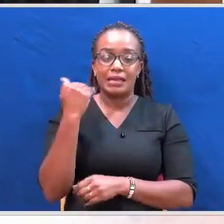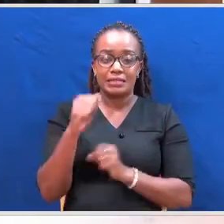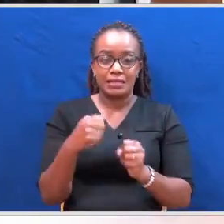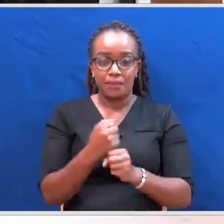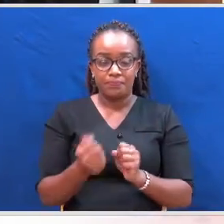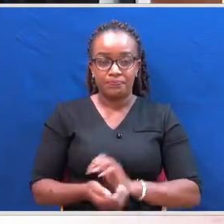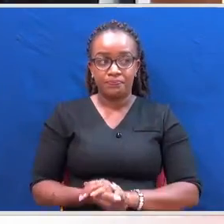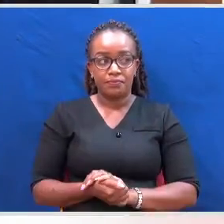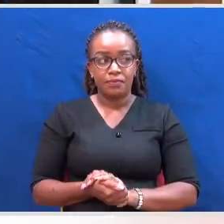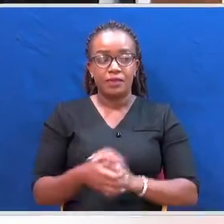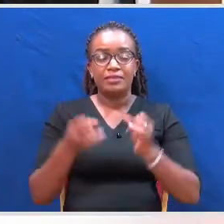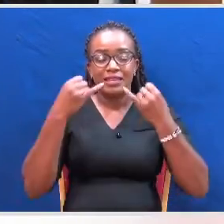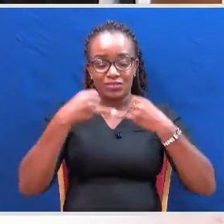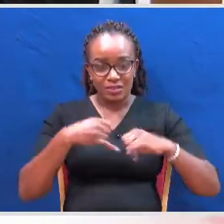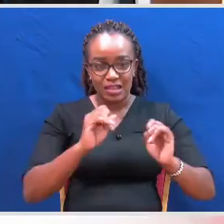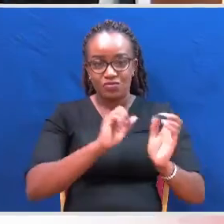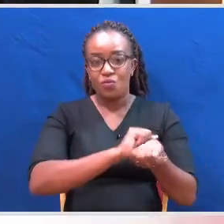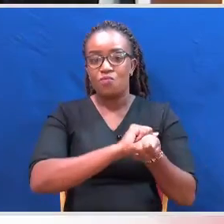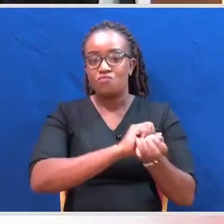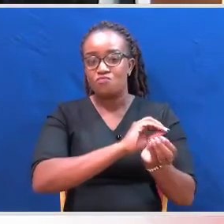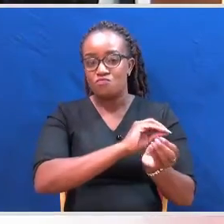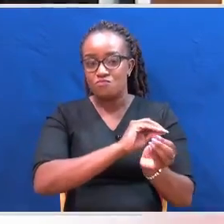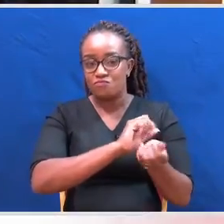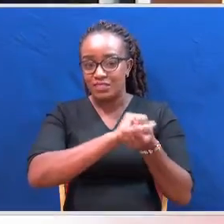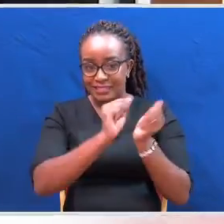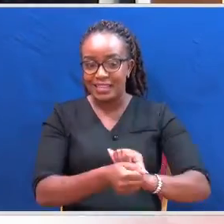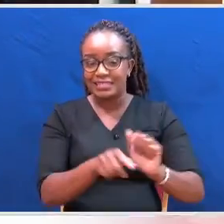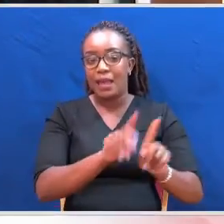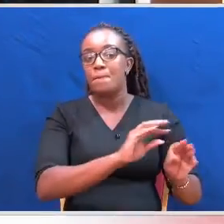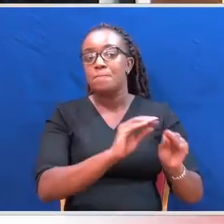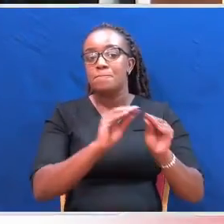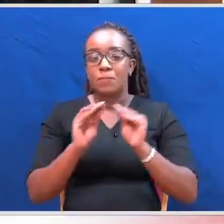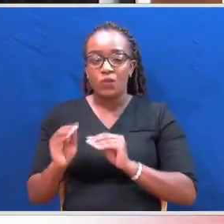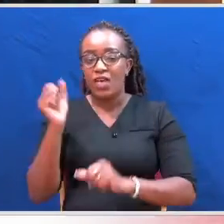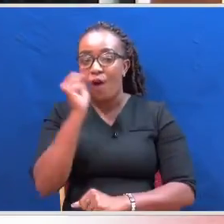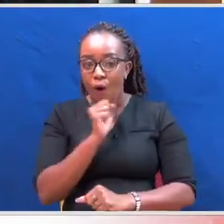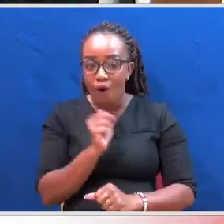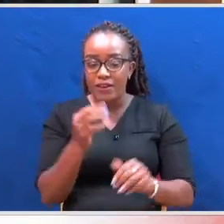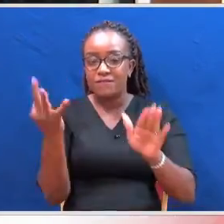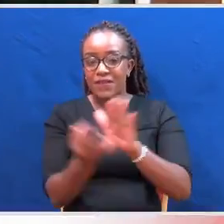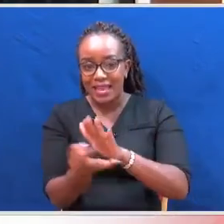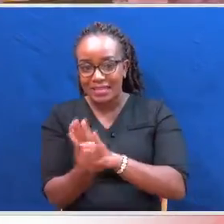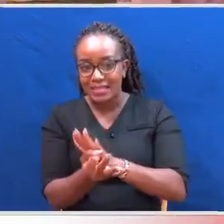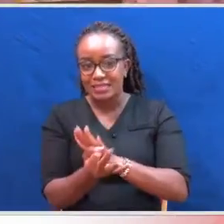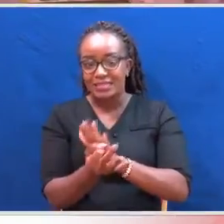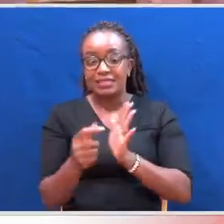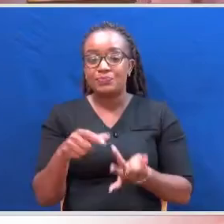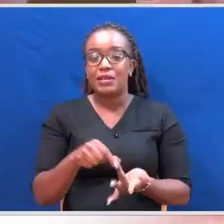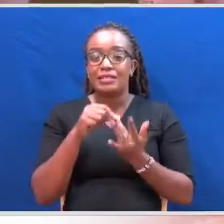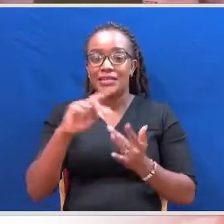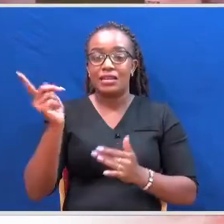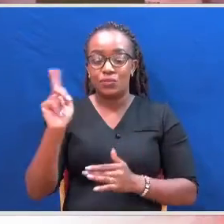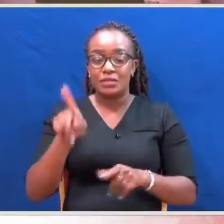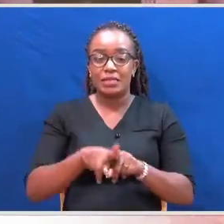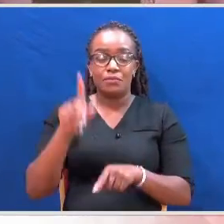from the old analog system of physical filing, especially in Nairobi, Kisumu and Mombasa. According to